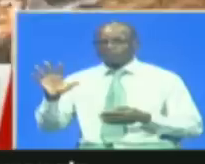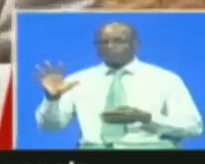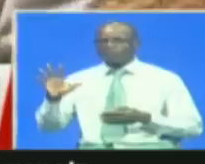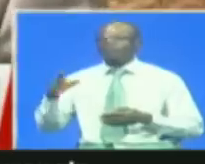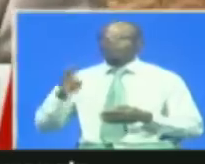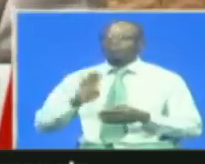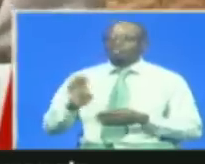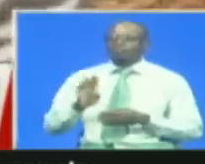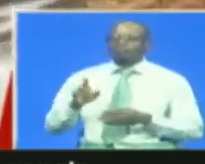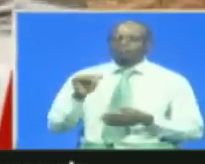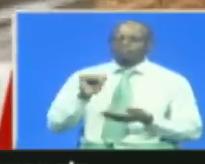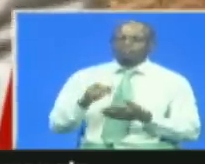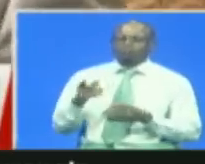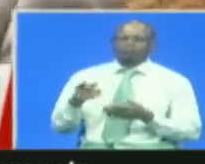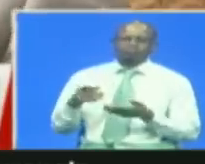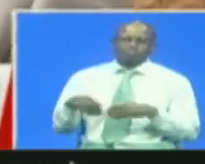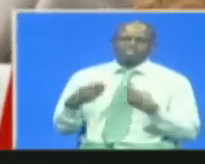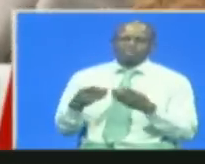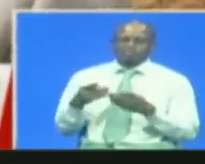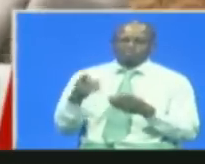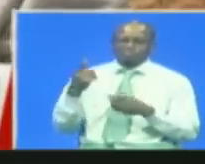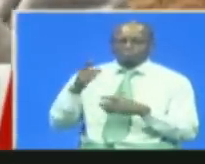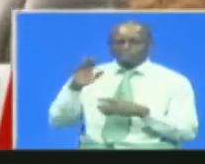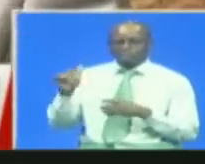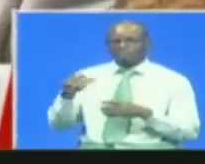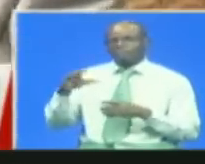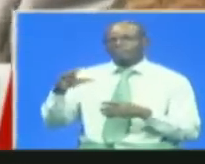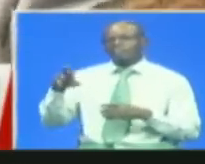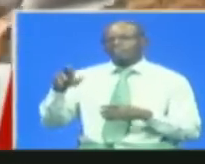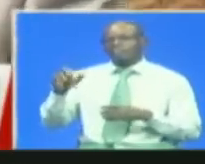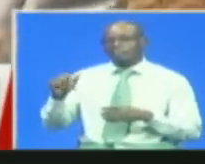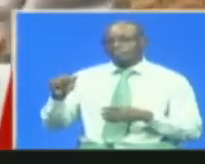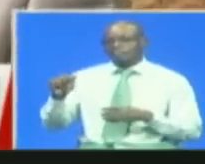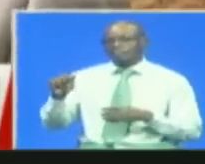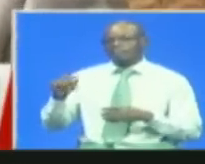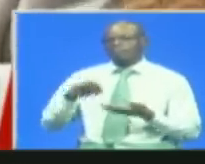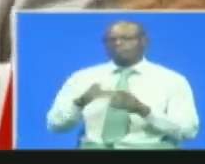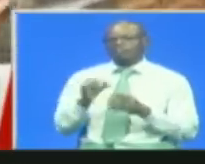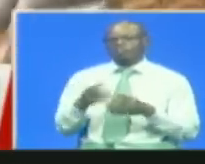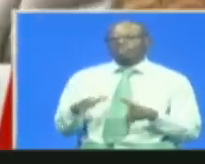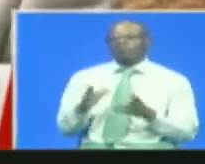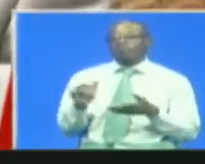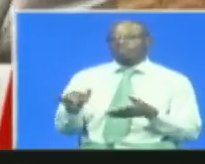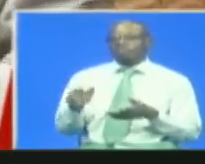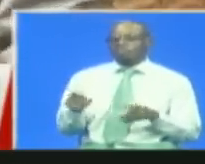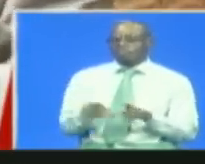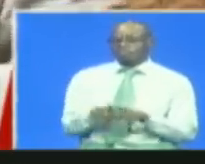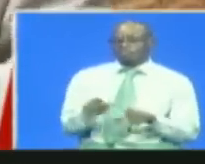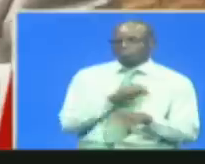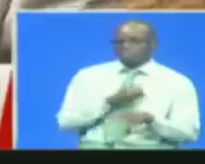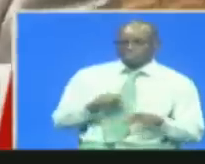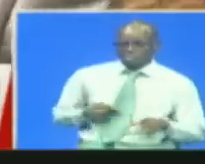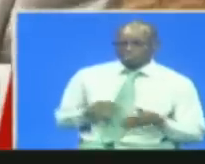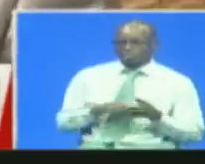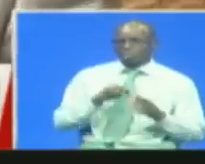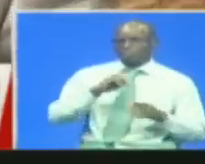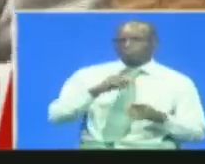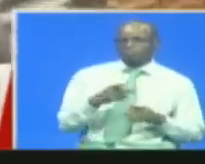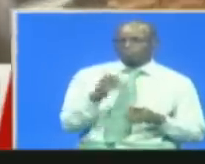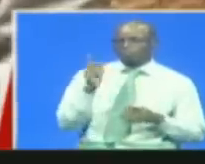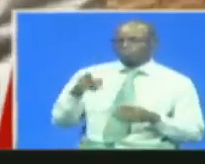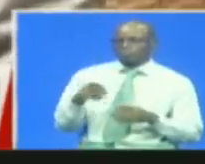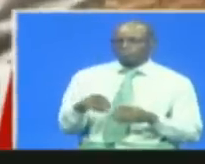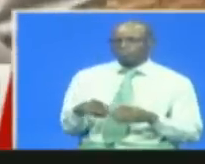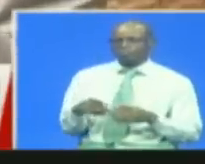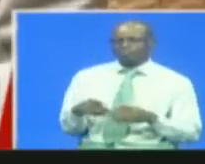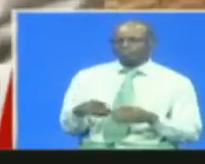bring clawback clauses to try and claw back the devolution. And if we allow, we cede ground as the Senate, then it means there will be so many clawback clauses that